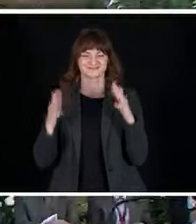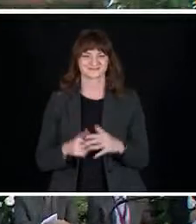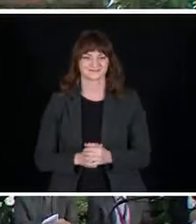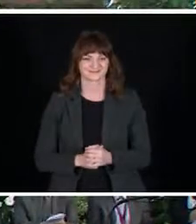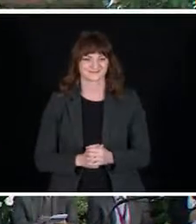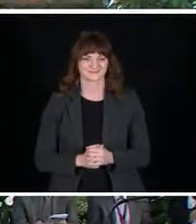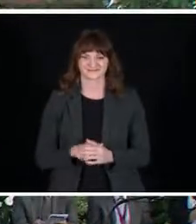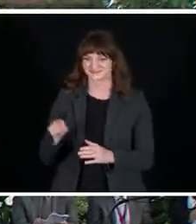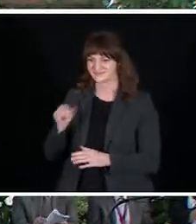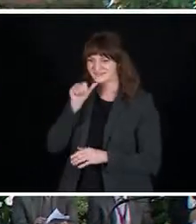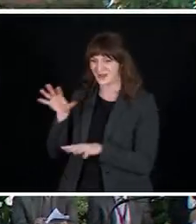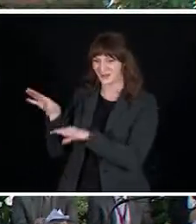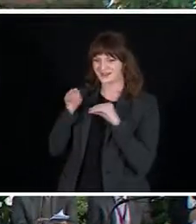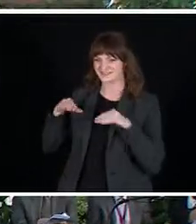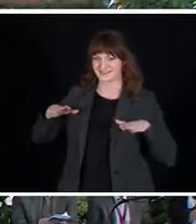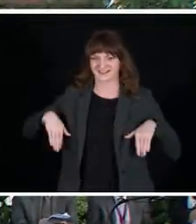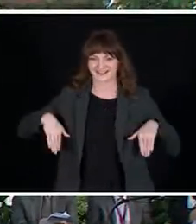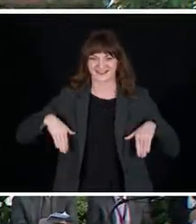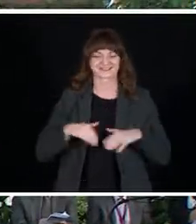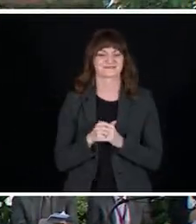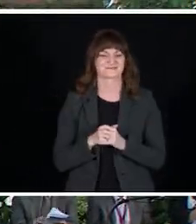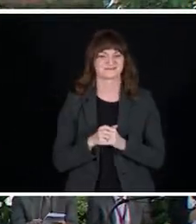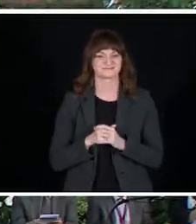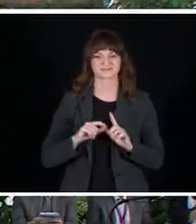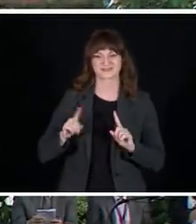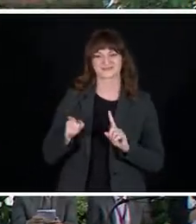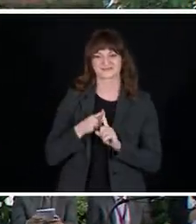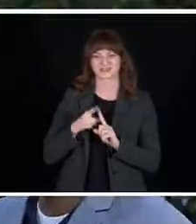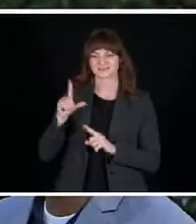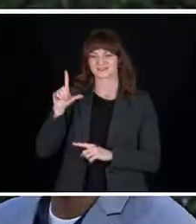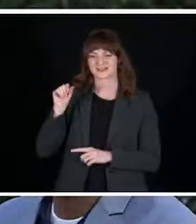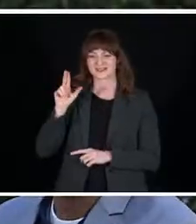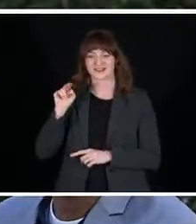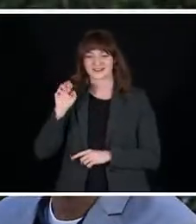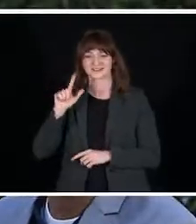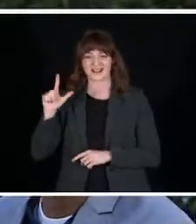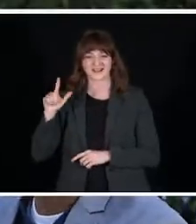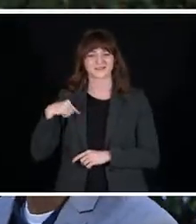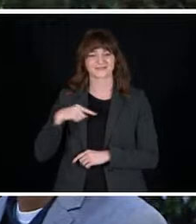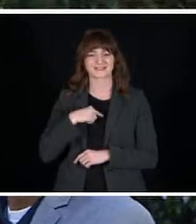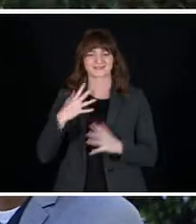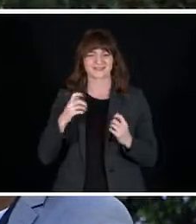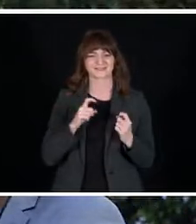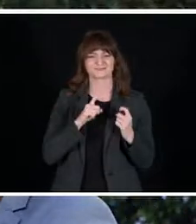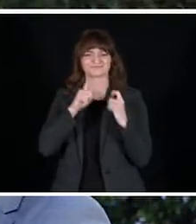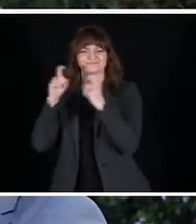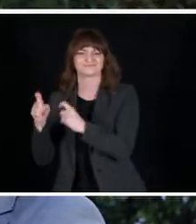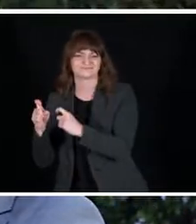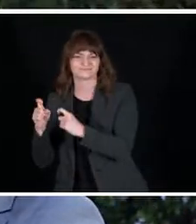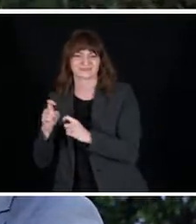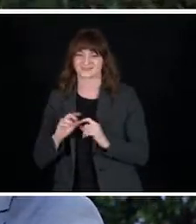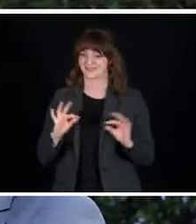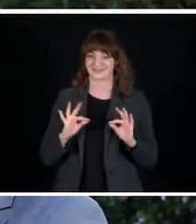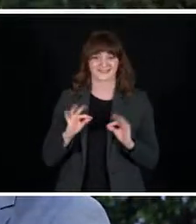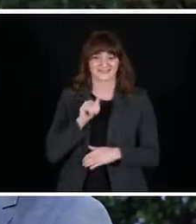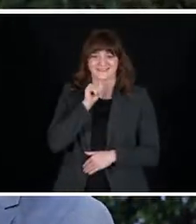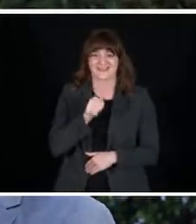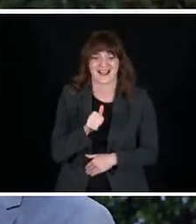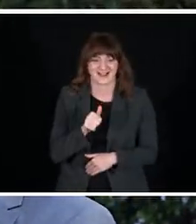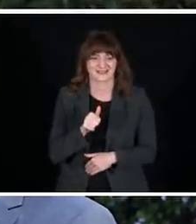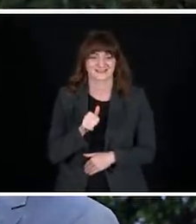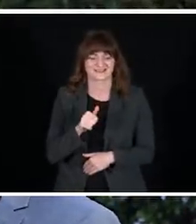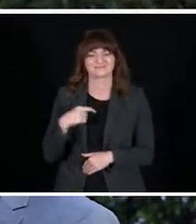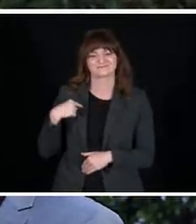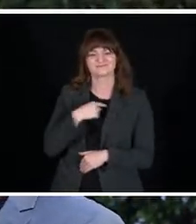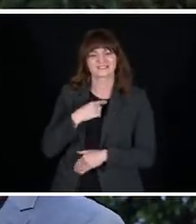Don't leave us just yet. We wanted to give Lonel a not so small token of our appreciation for